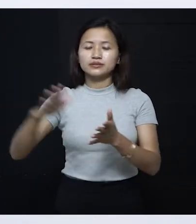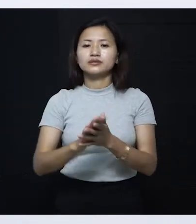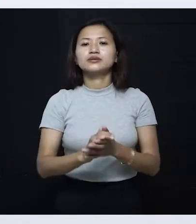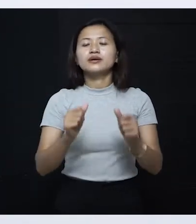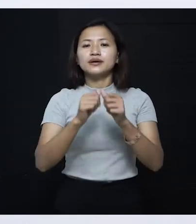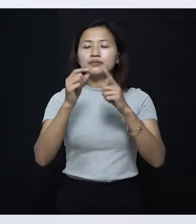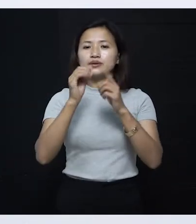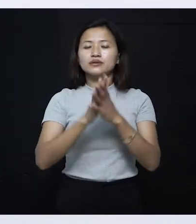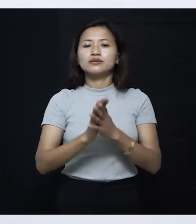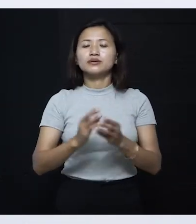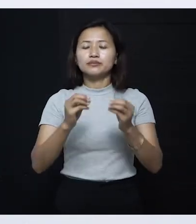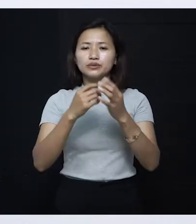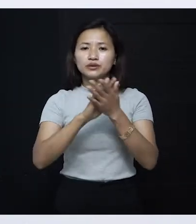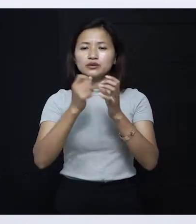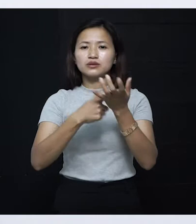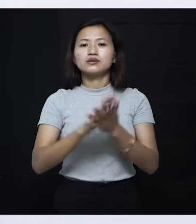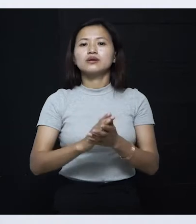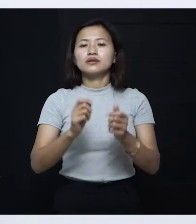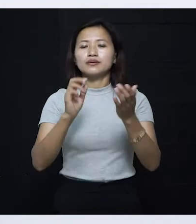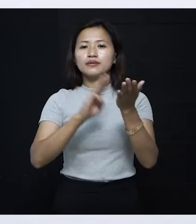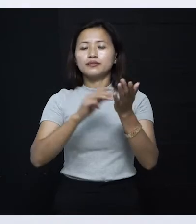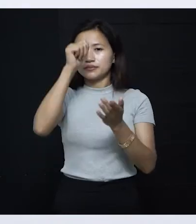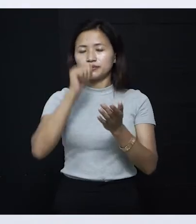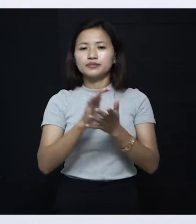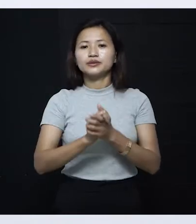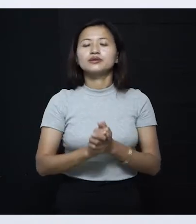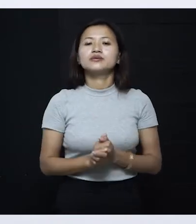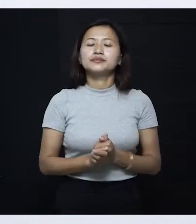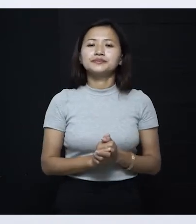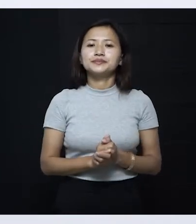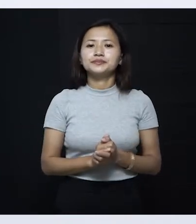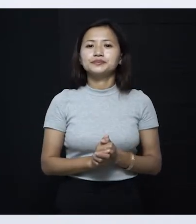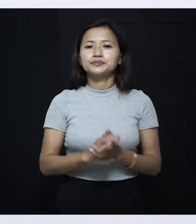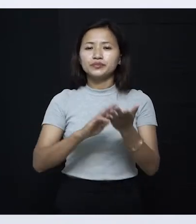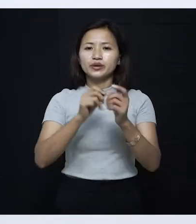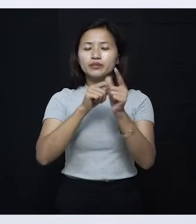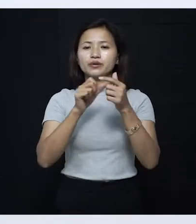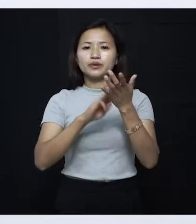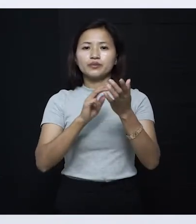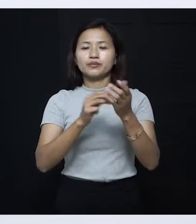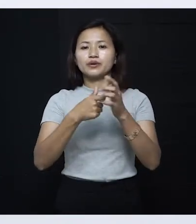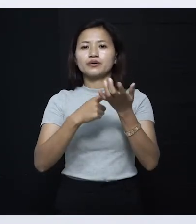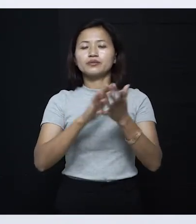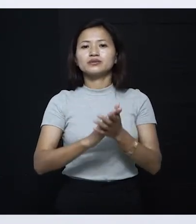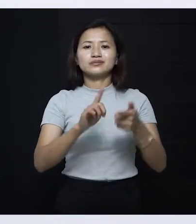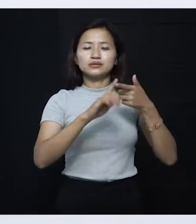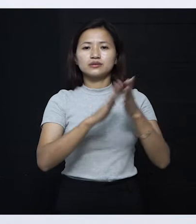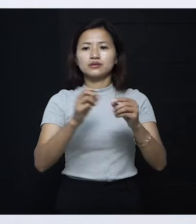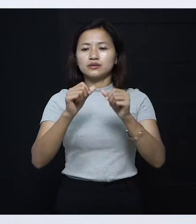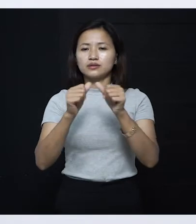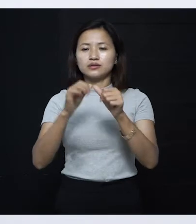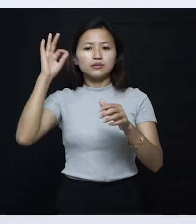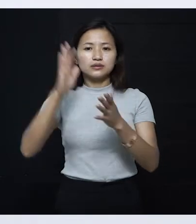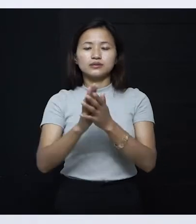Arunachal Pradesh, okay, on the north, Manipur in the south, then Myanmar in the east, and we have Assam